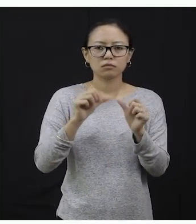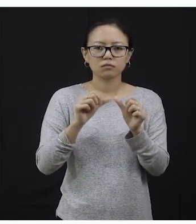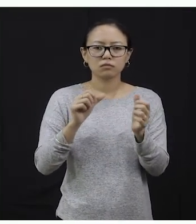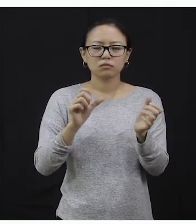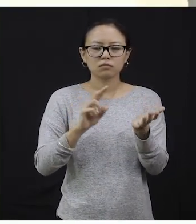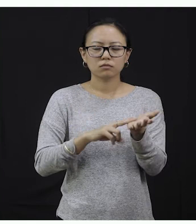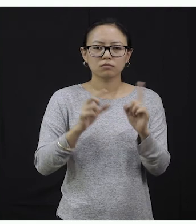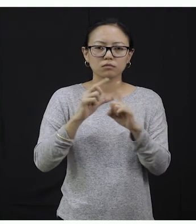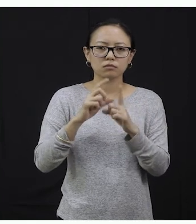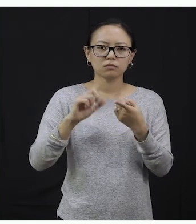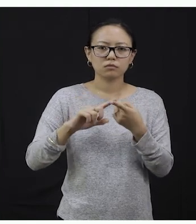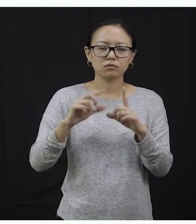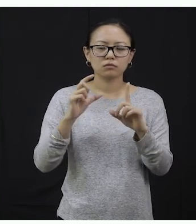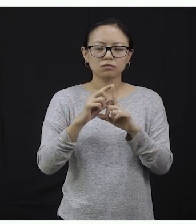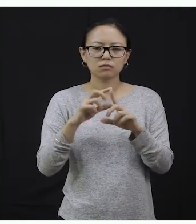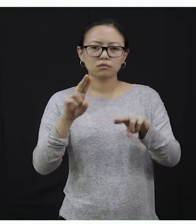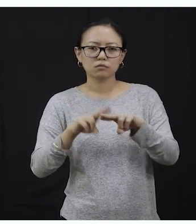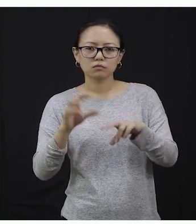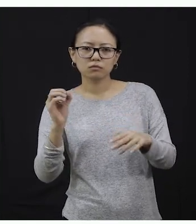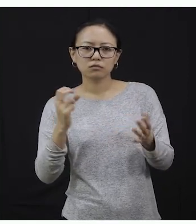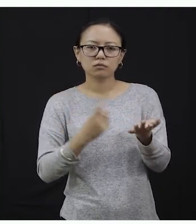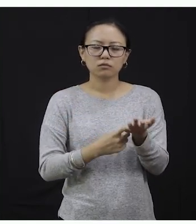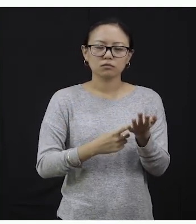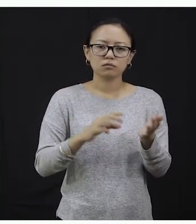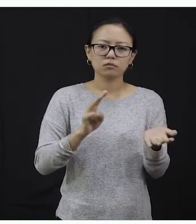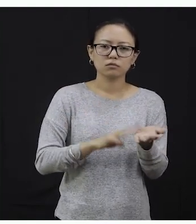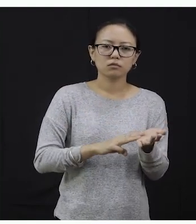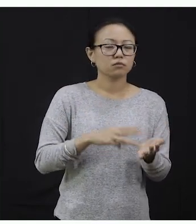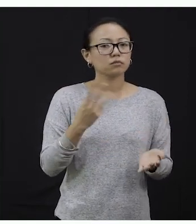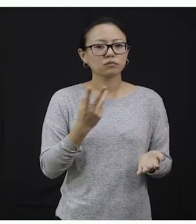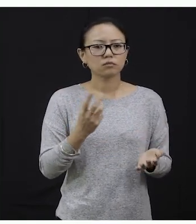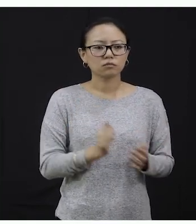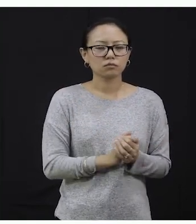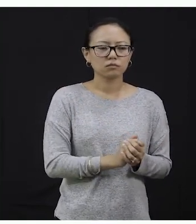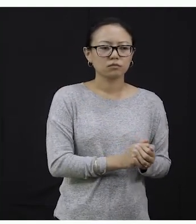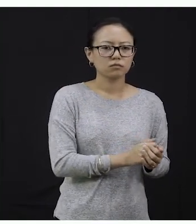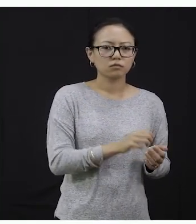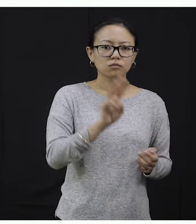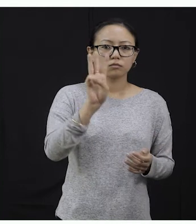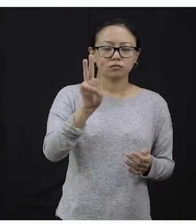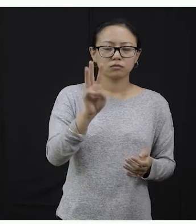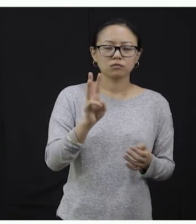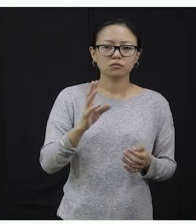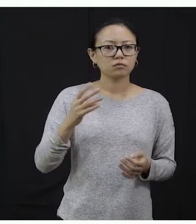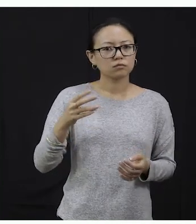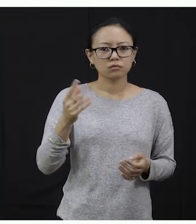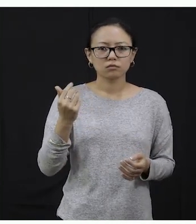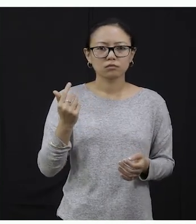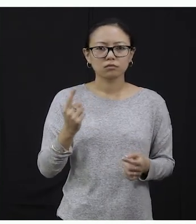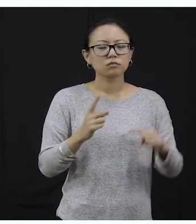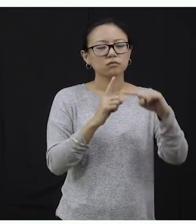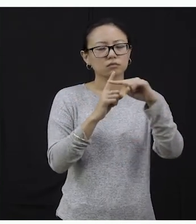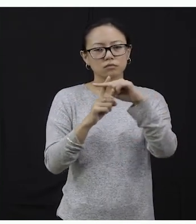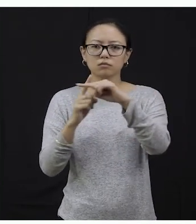Now talking about the expanded form, now let's come to short form. So how do you write